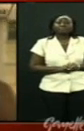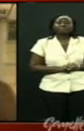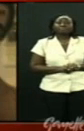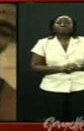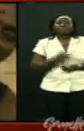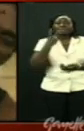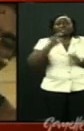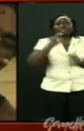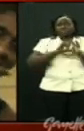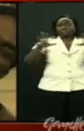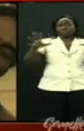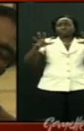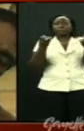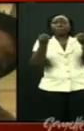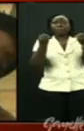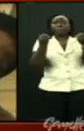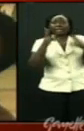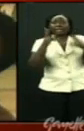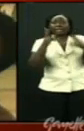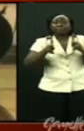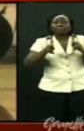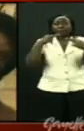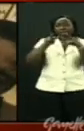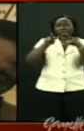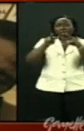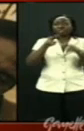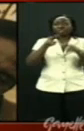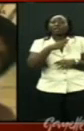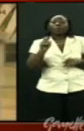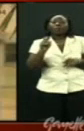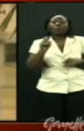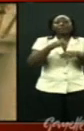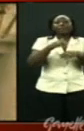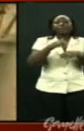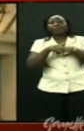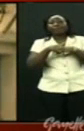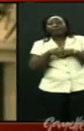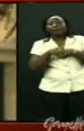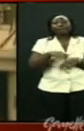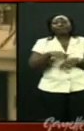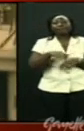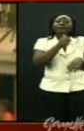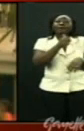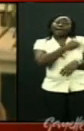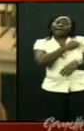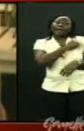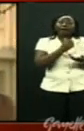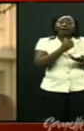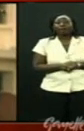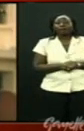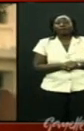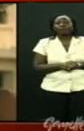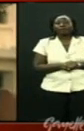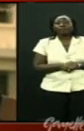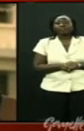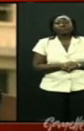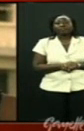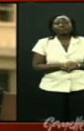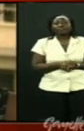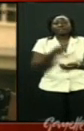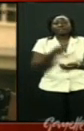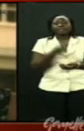you know. Travel to London, Canada, Europe, all over Europe, you know. It is nice, you know. I believe if I was in the